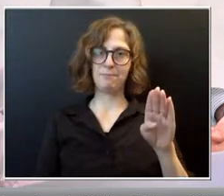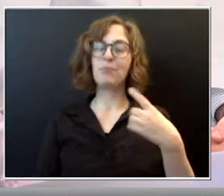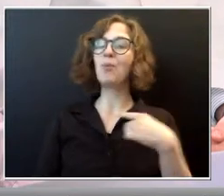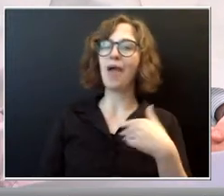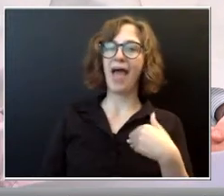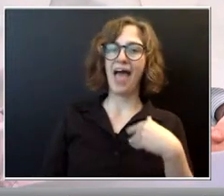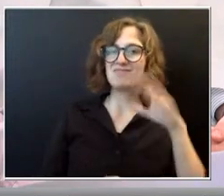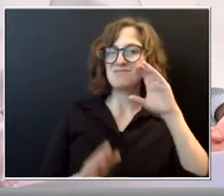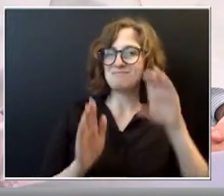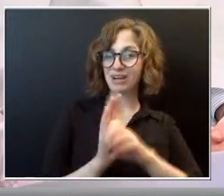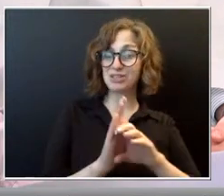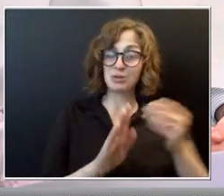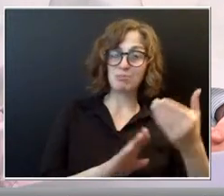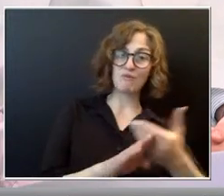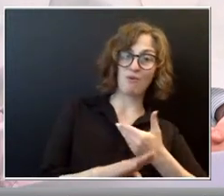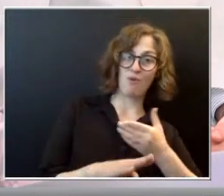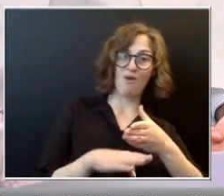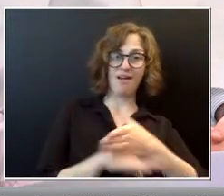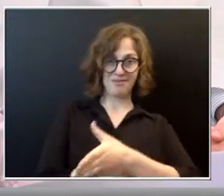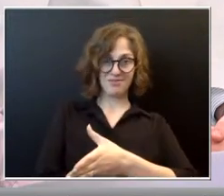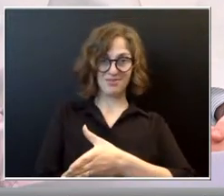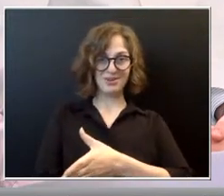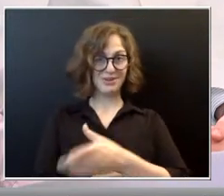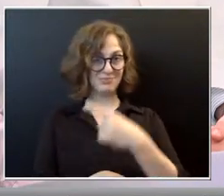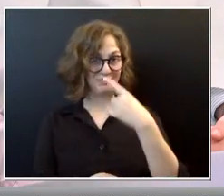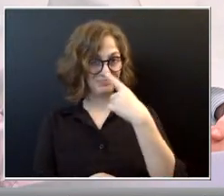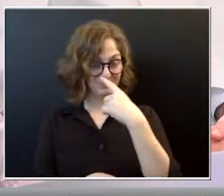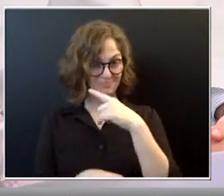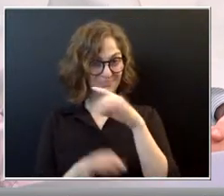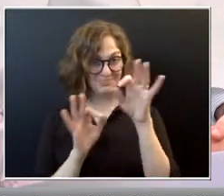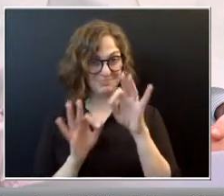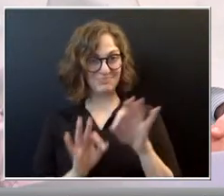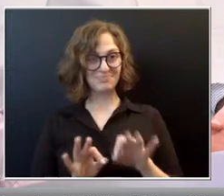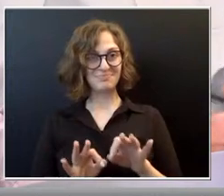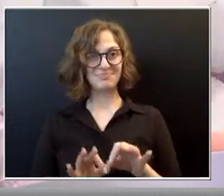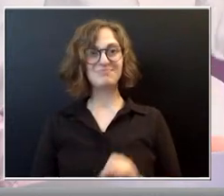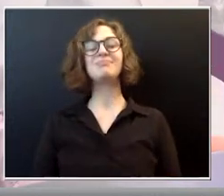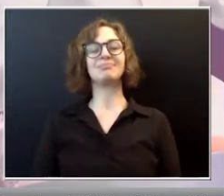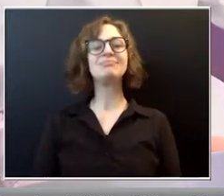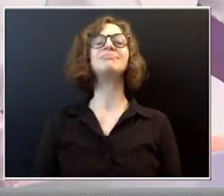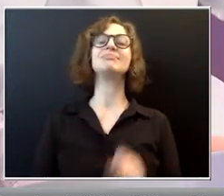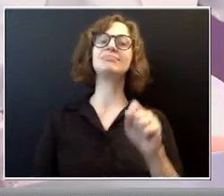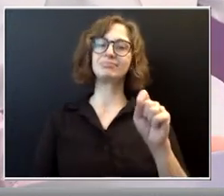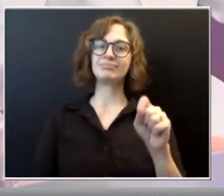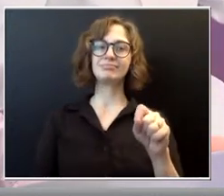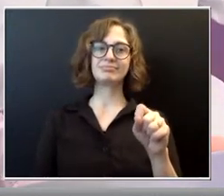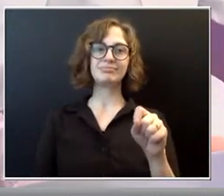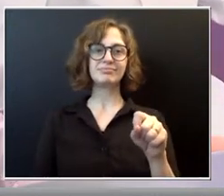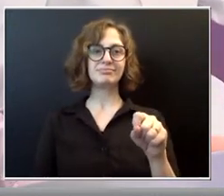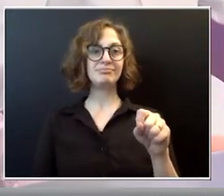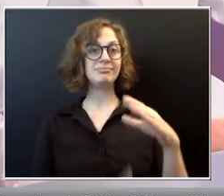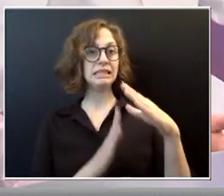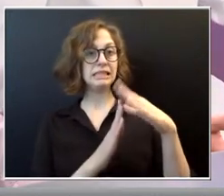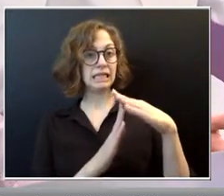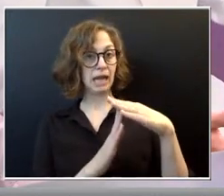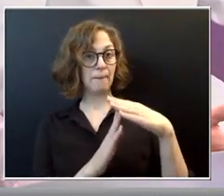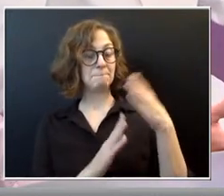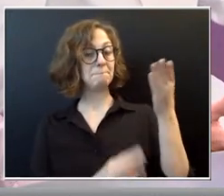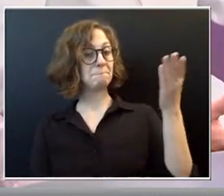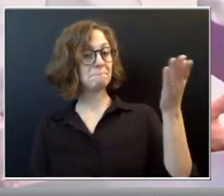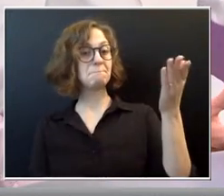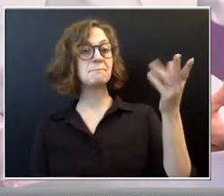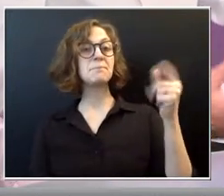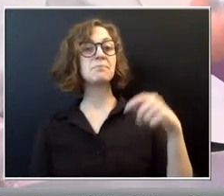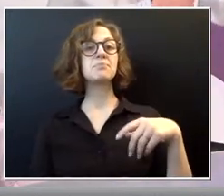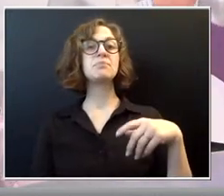after of Jan's heart, so I would love for you to talk us through these before and after images. This is a view on the top of a left atrium,